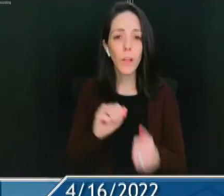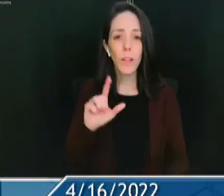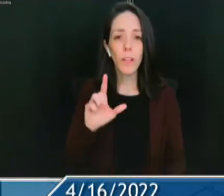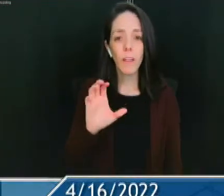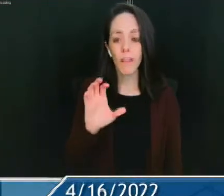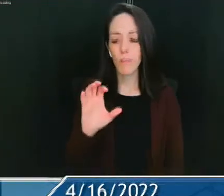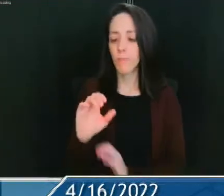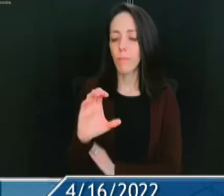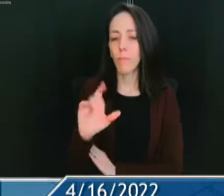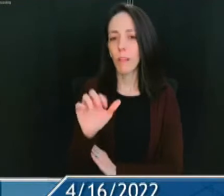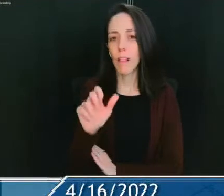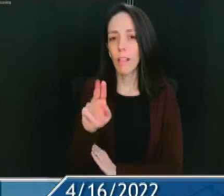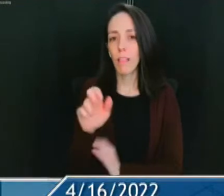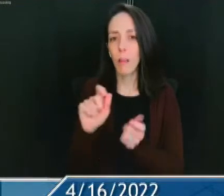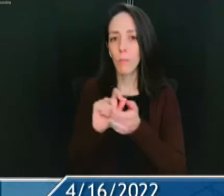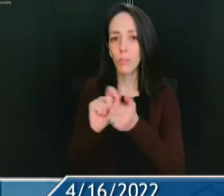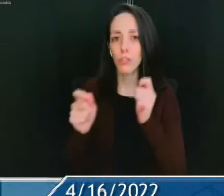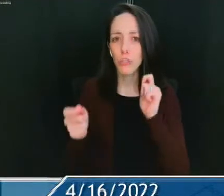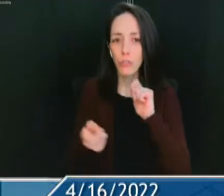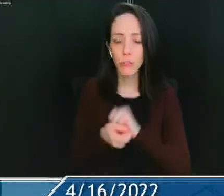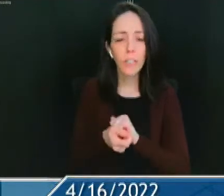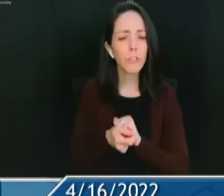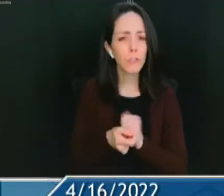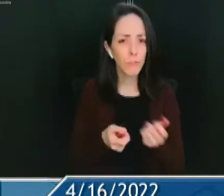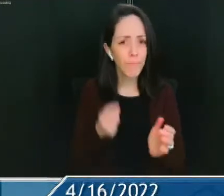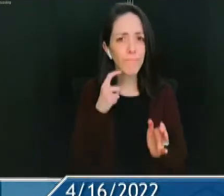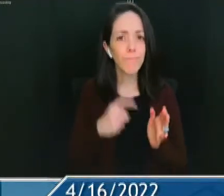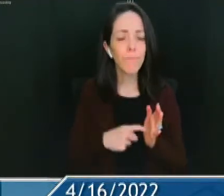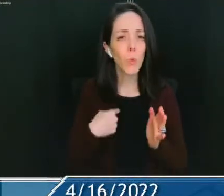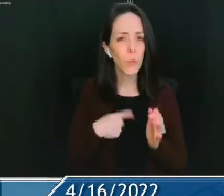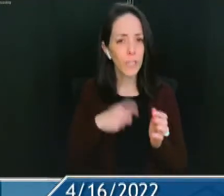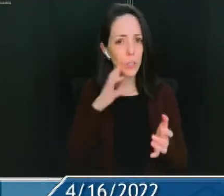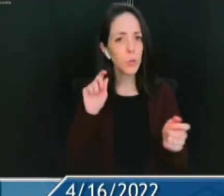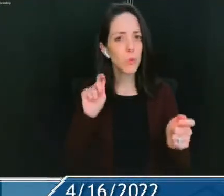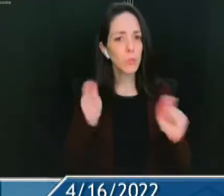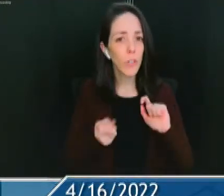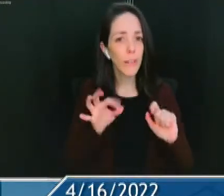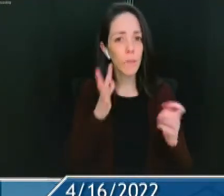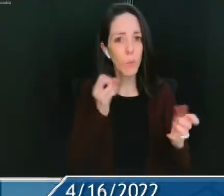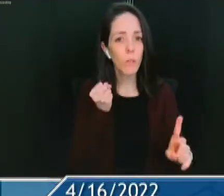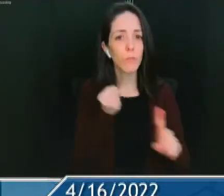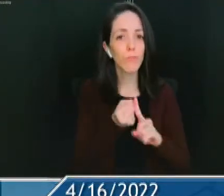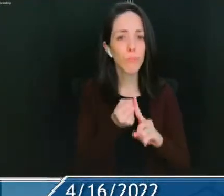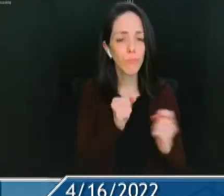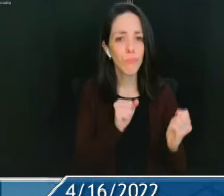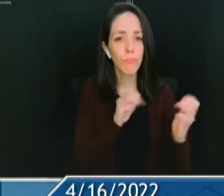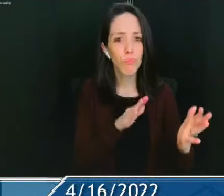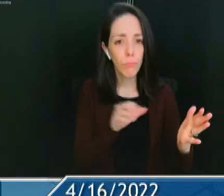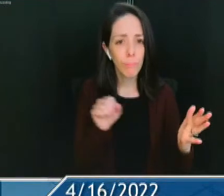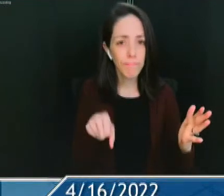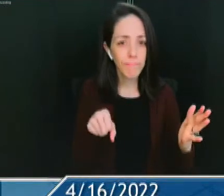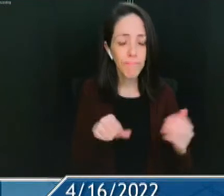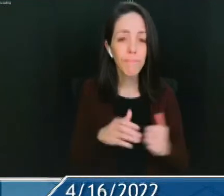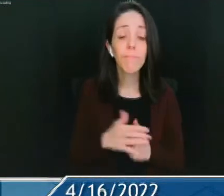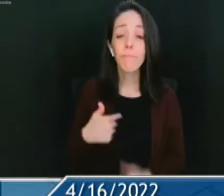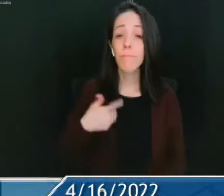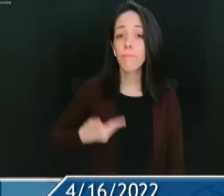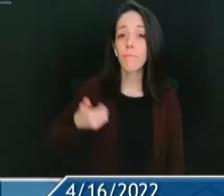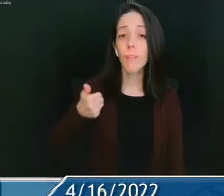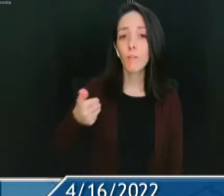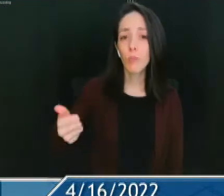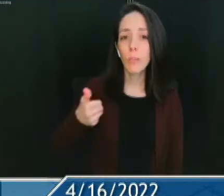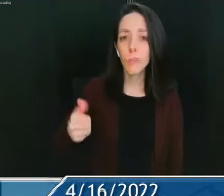we have to do things radically different if we're going to have an impact. As the transportation commissioner, that has